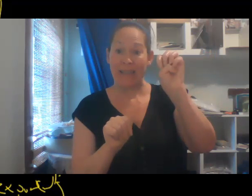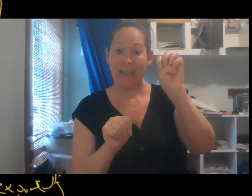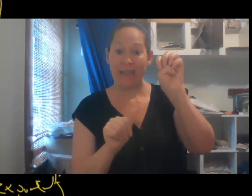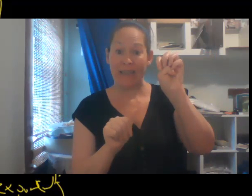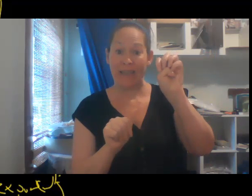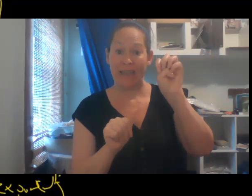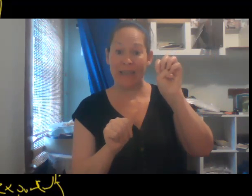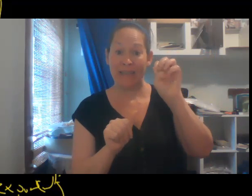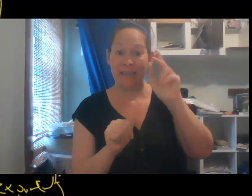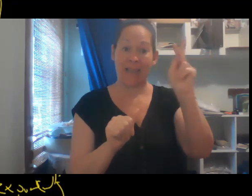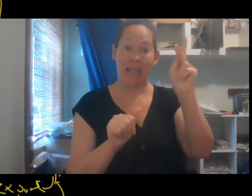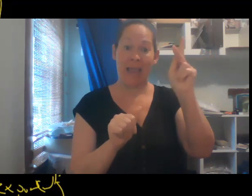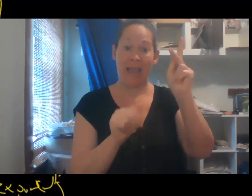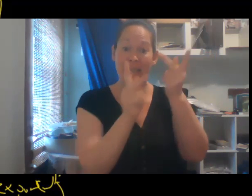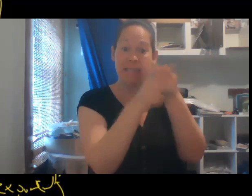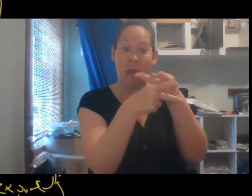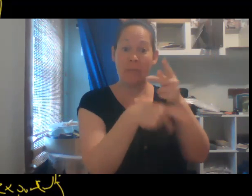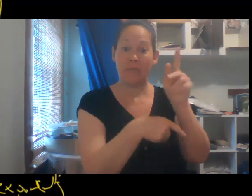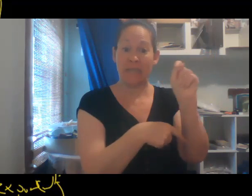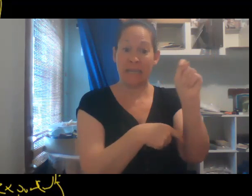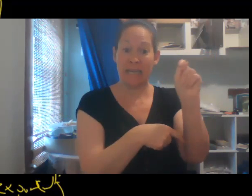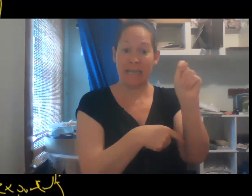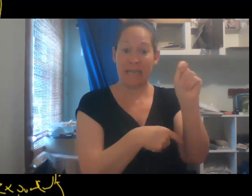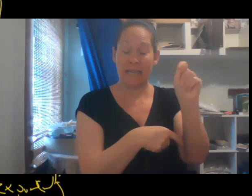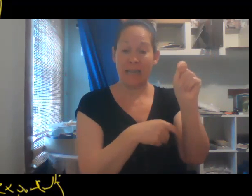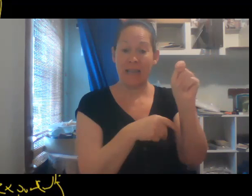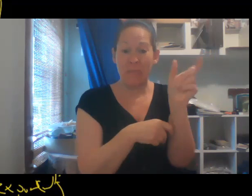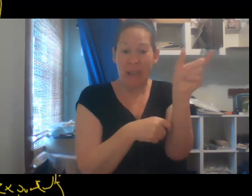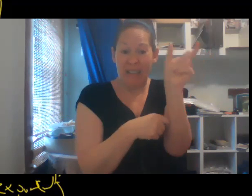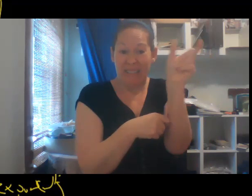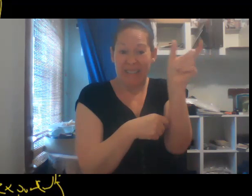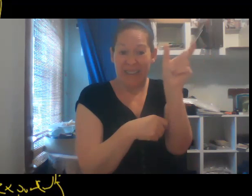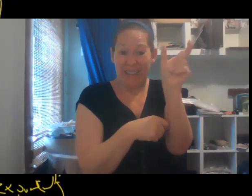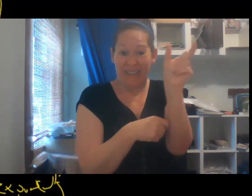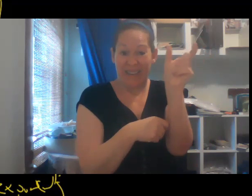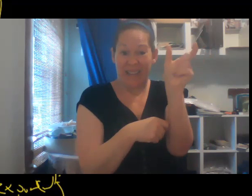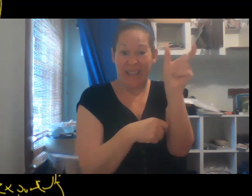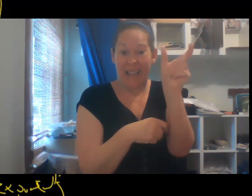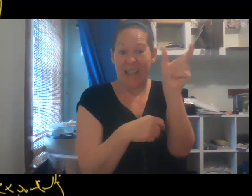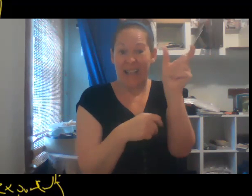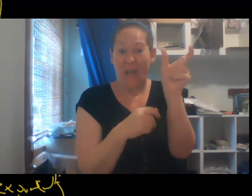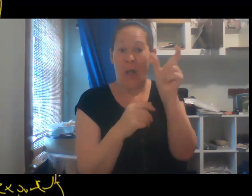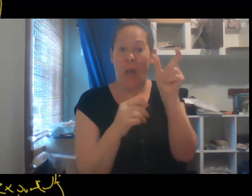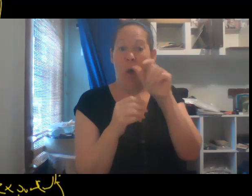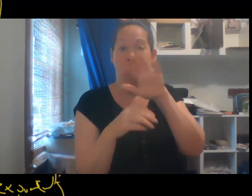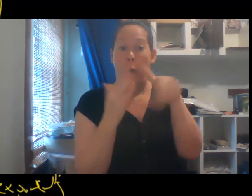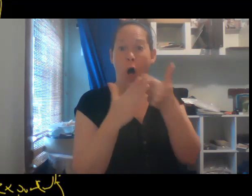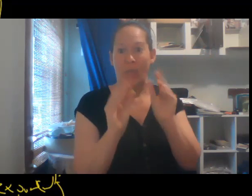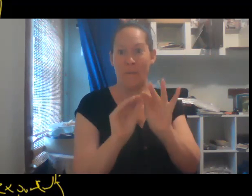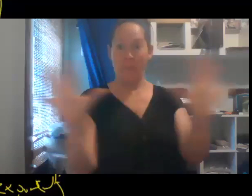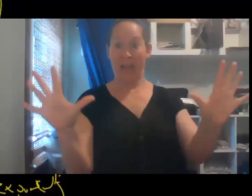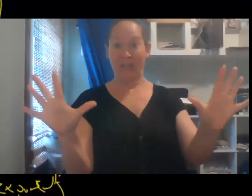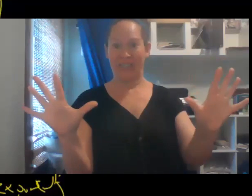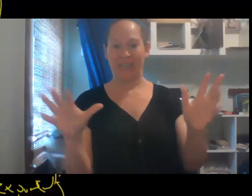to K times T. What I'm going to do is I'm going to hold all of the special magic into